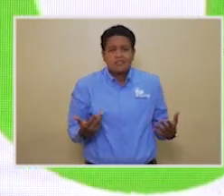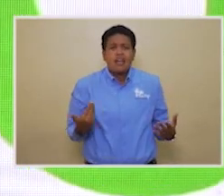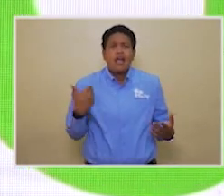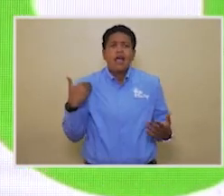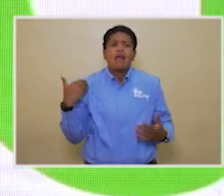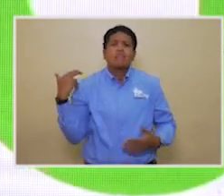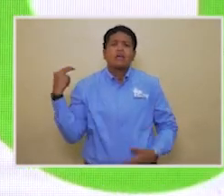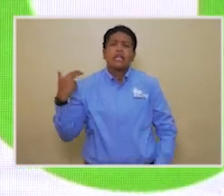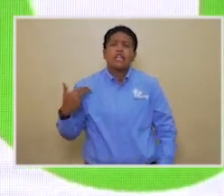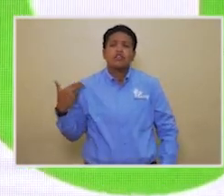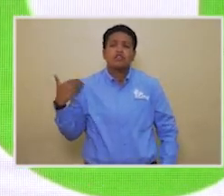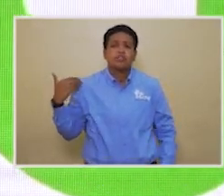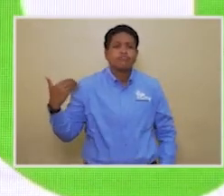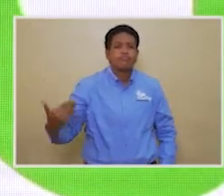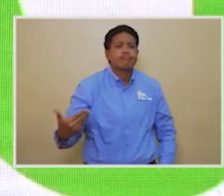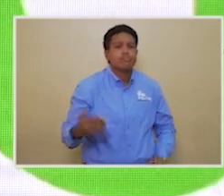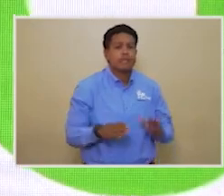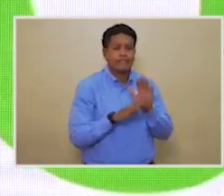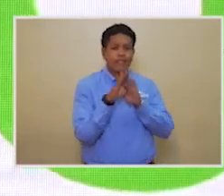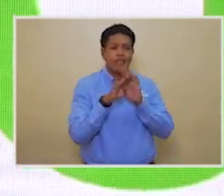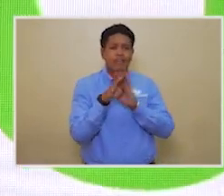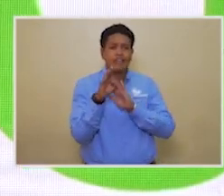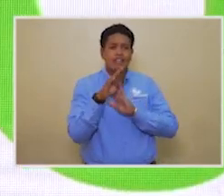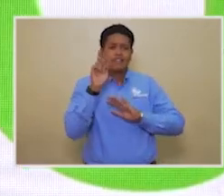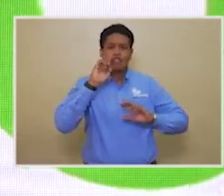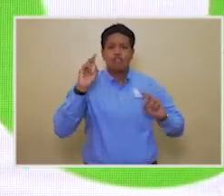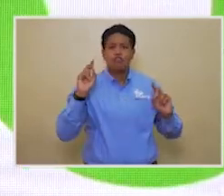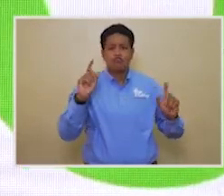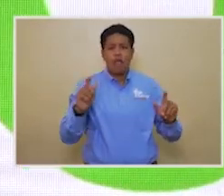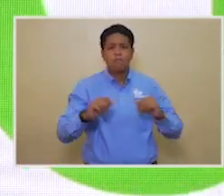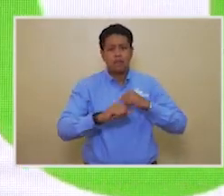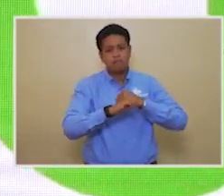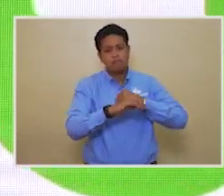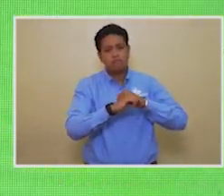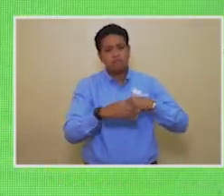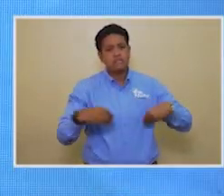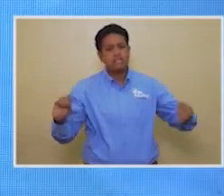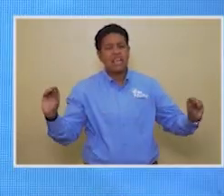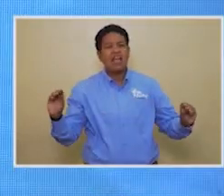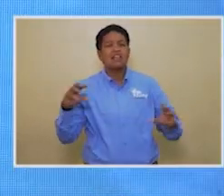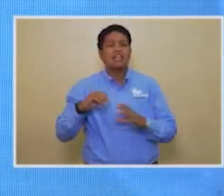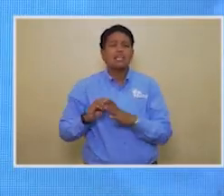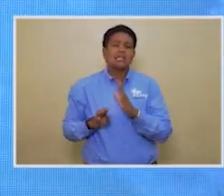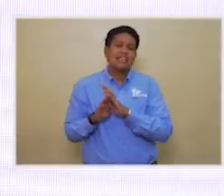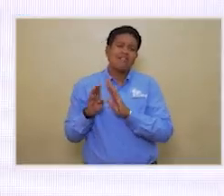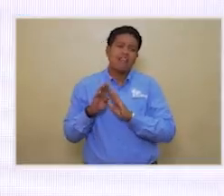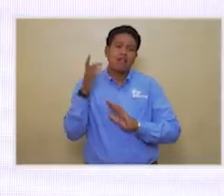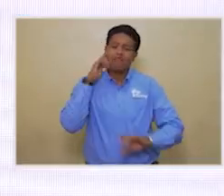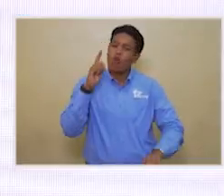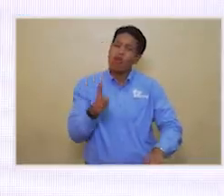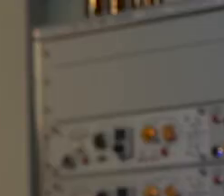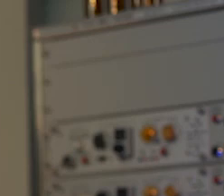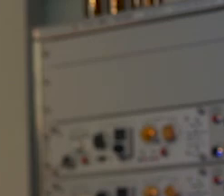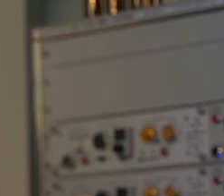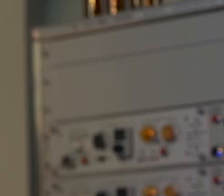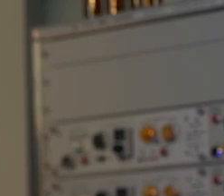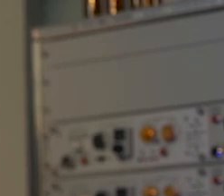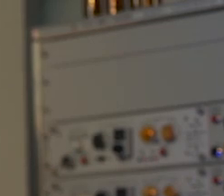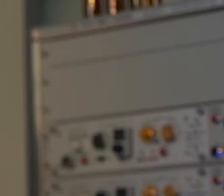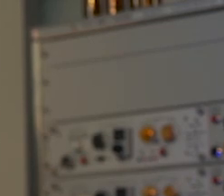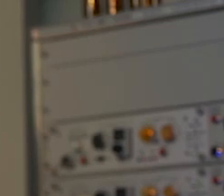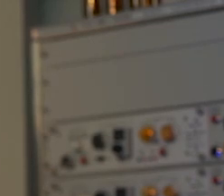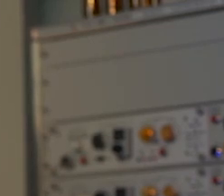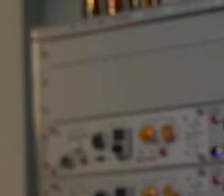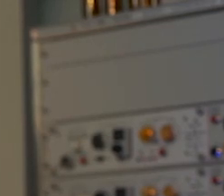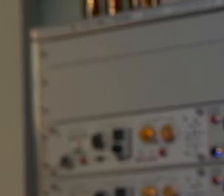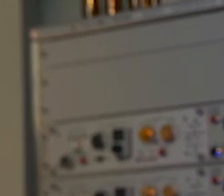long history of development. Though they were rapidly brought to market, they were in development for a long time. The